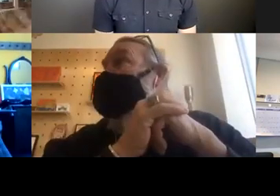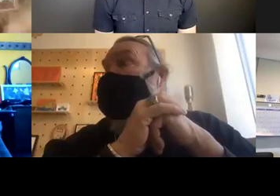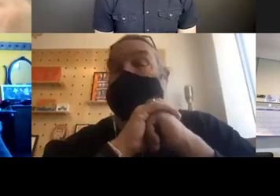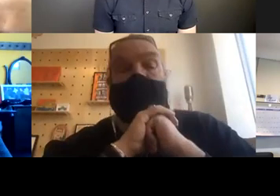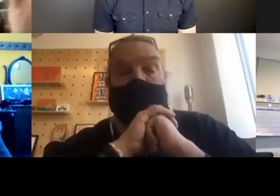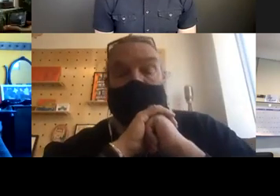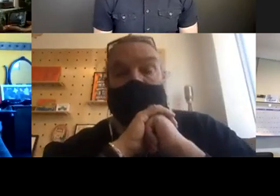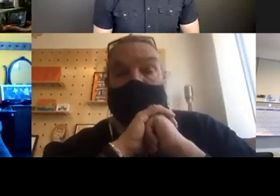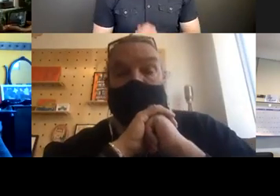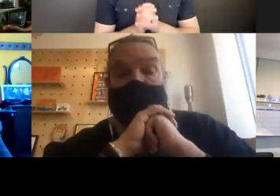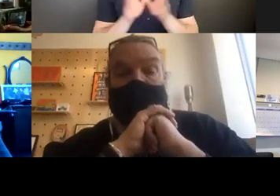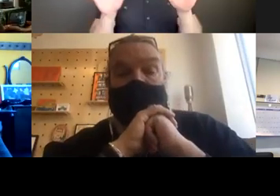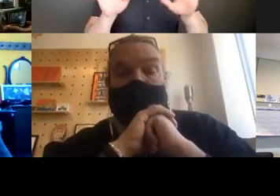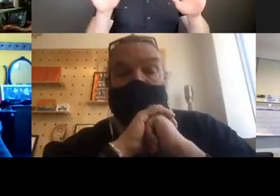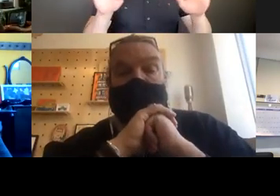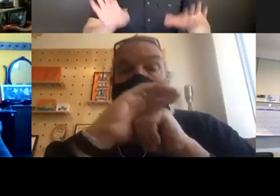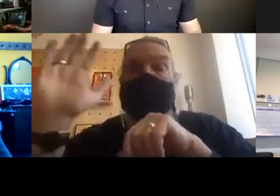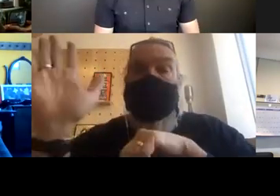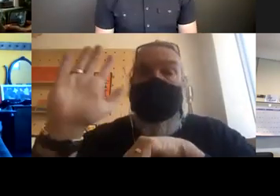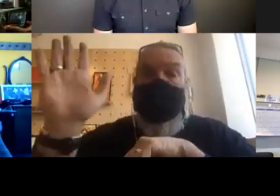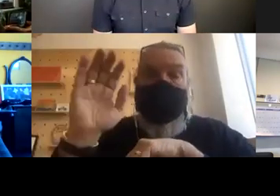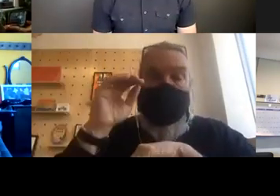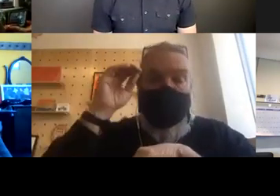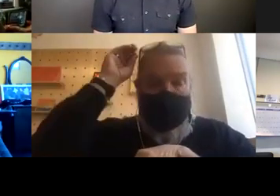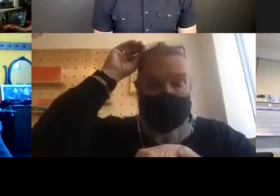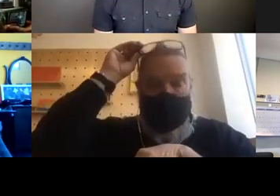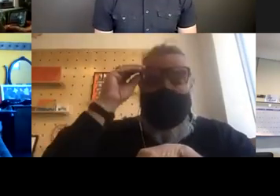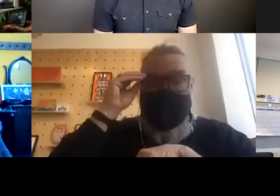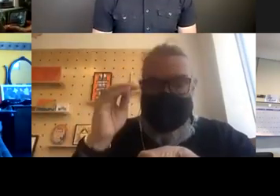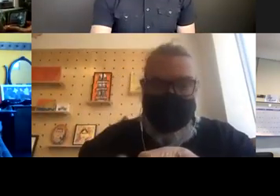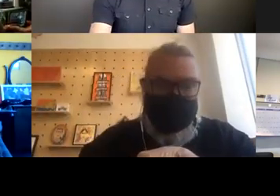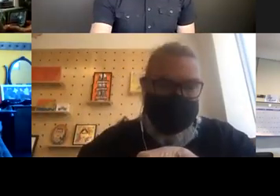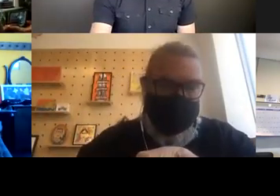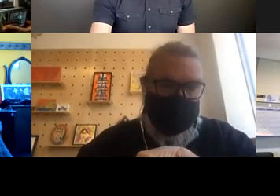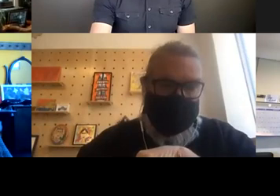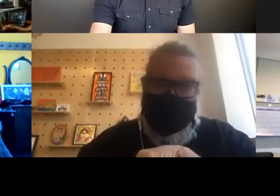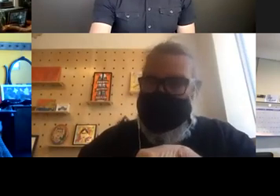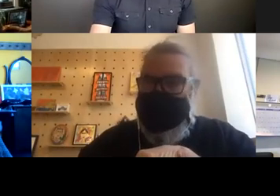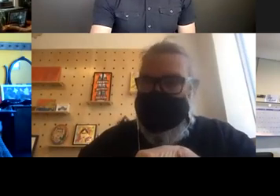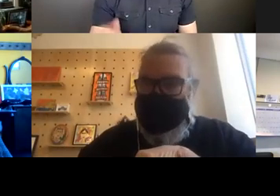All right.